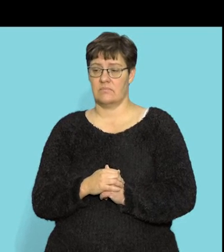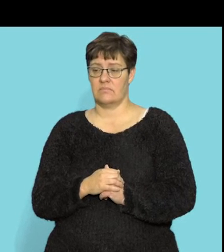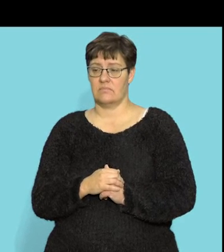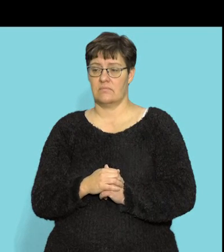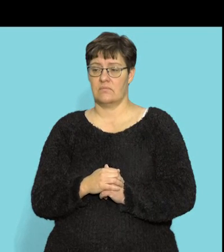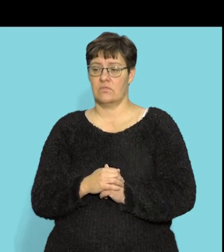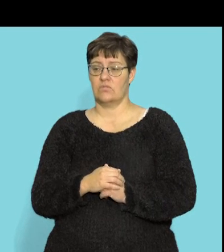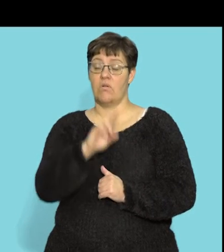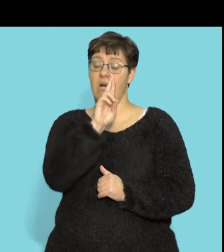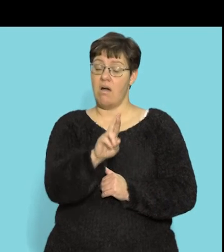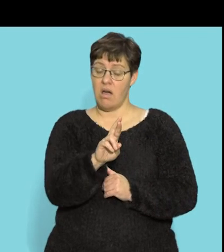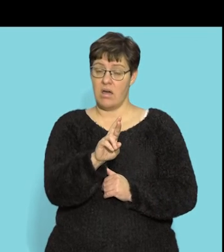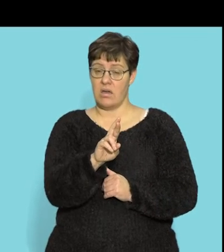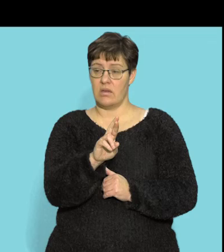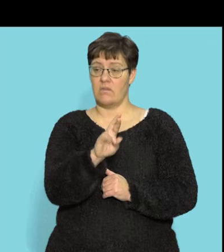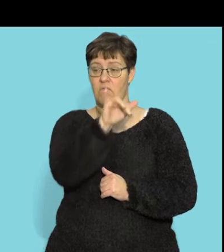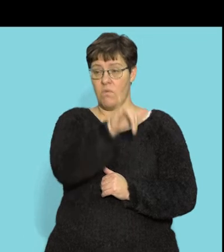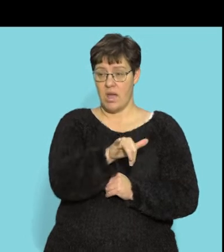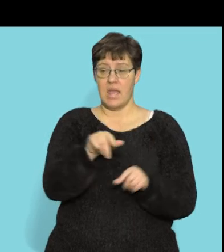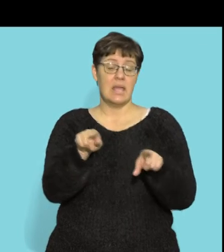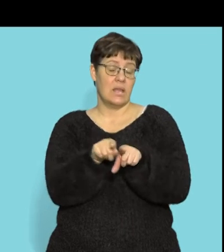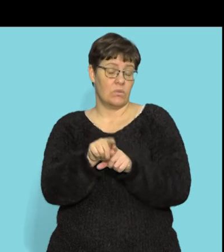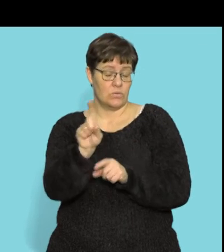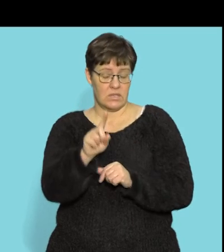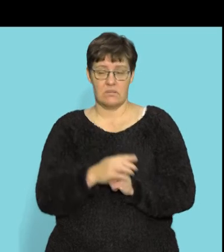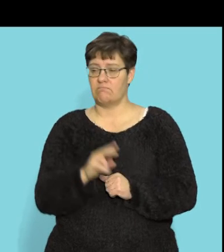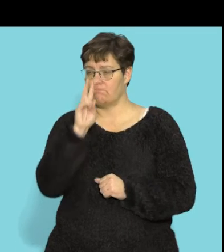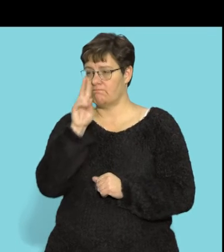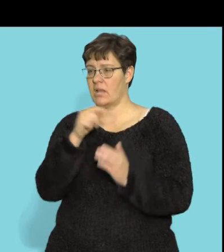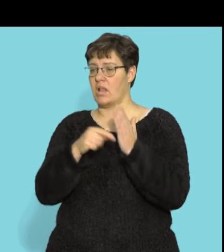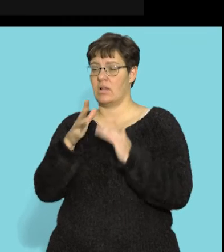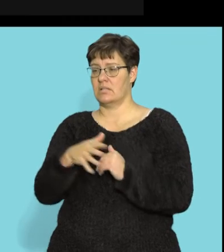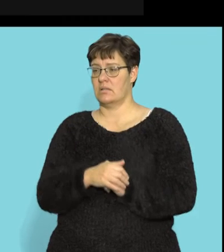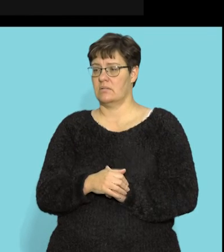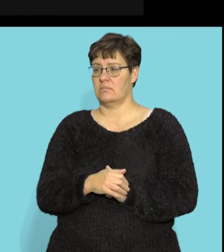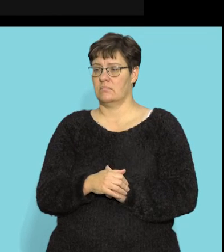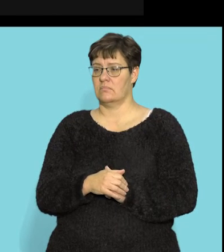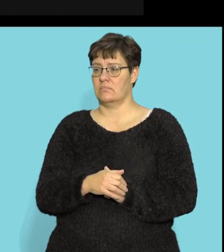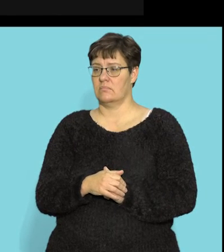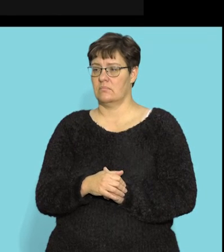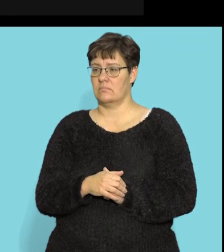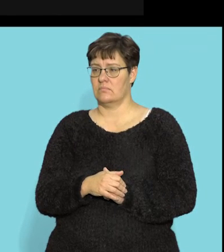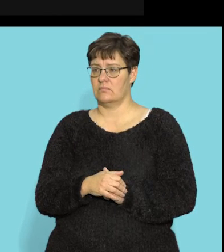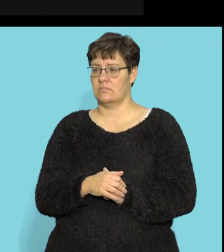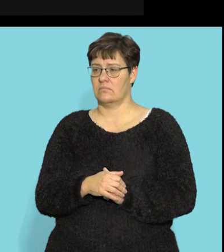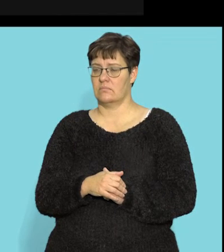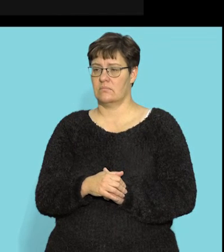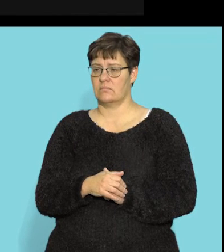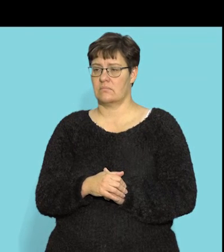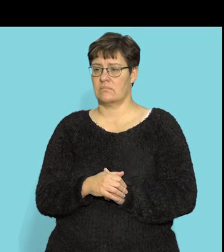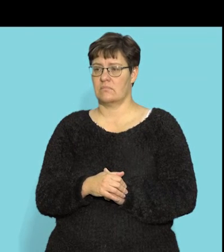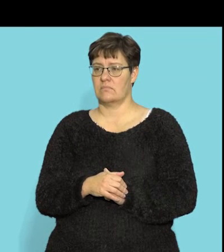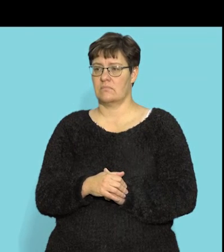Then R of Y is equals to, we can quickly go to our calculator and verify